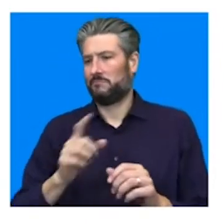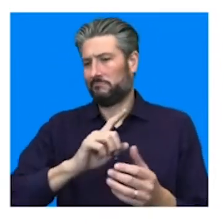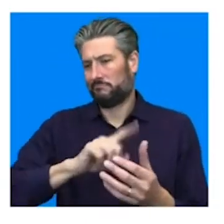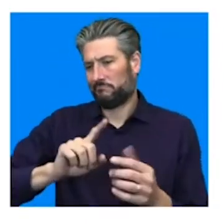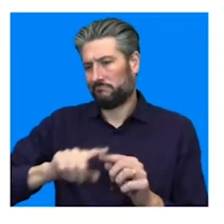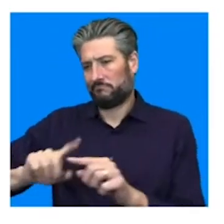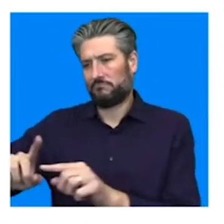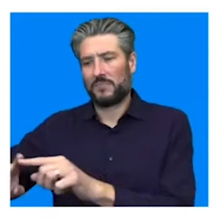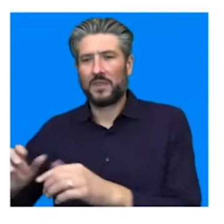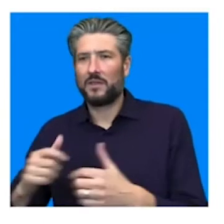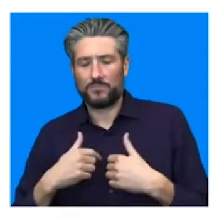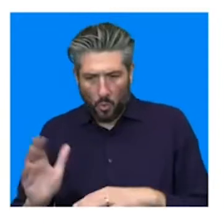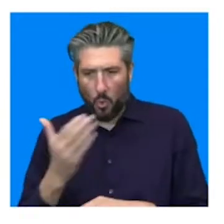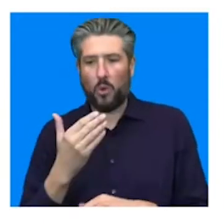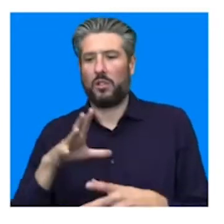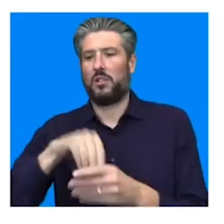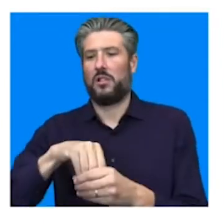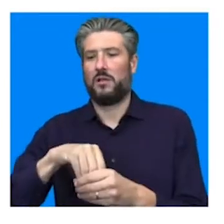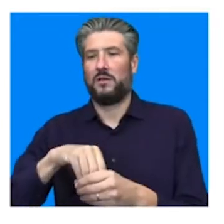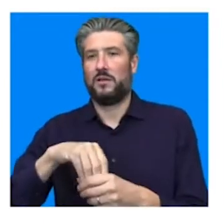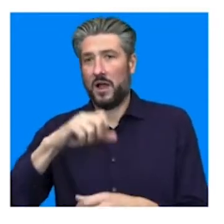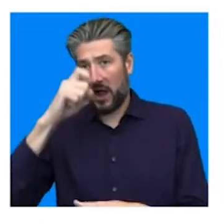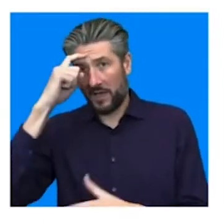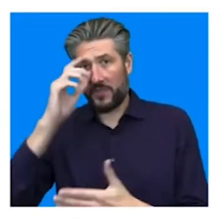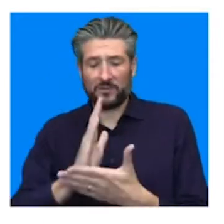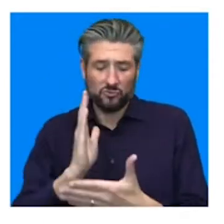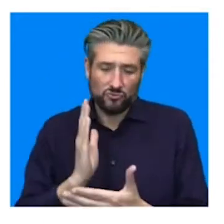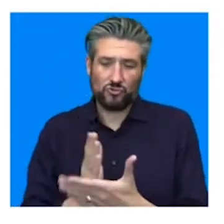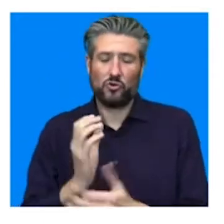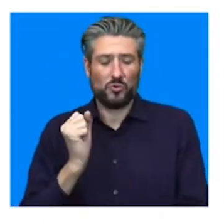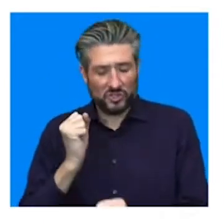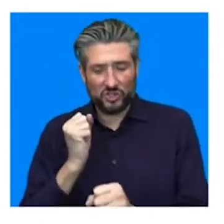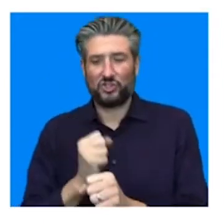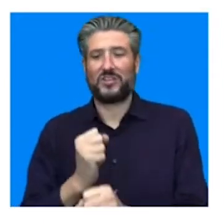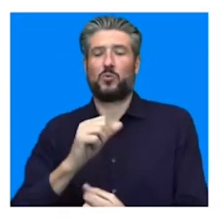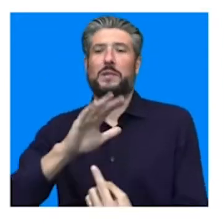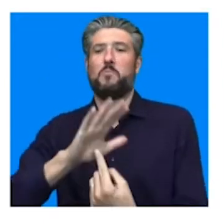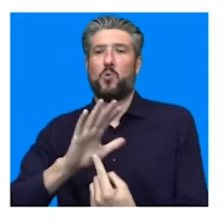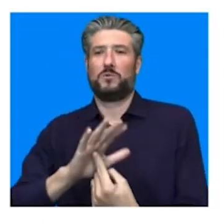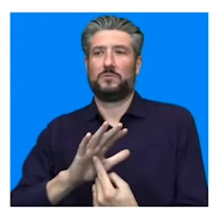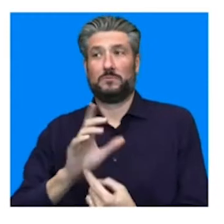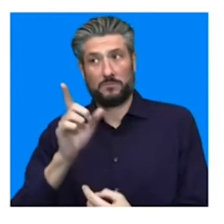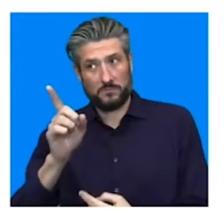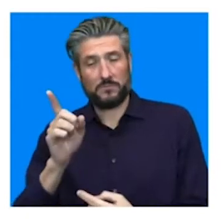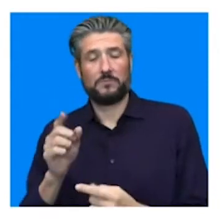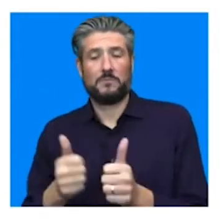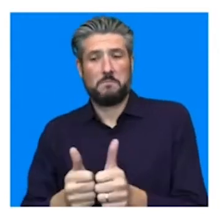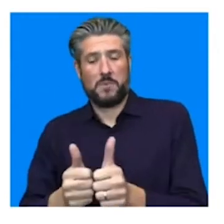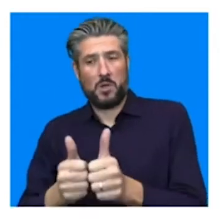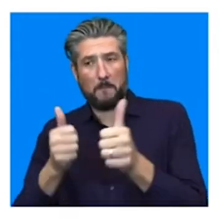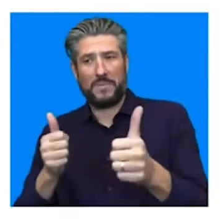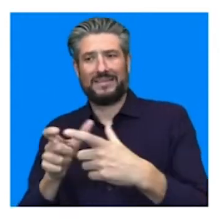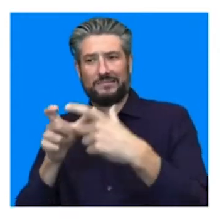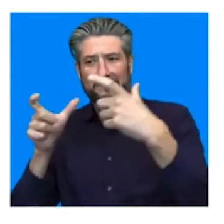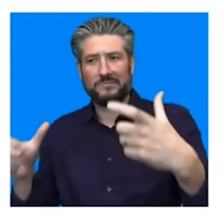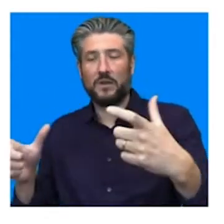And I think it is truly genuinely becoming important also for these very large corporations. Companies like, for instance,